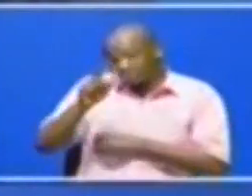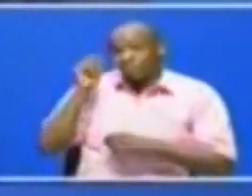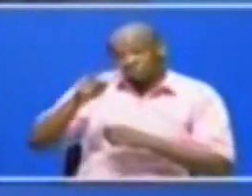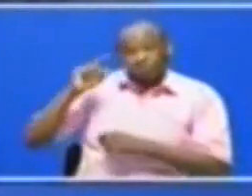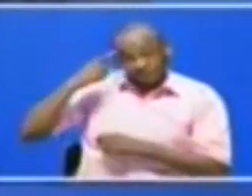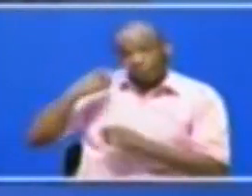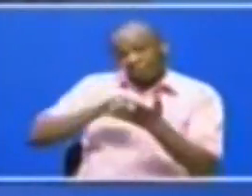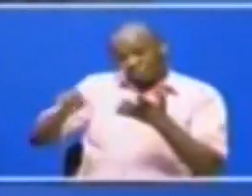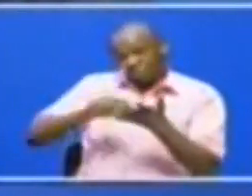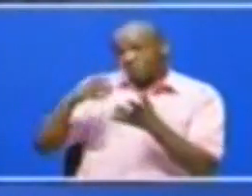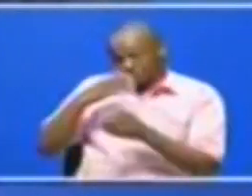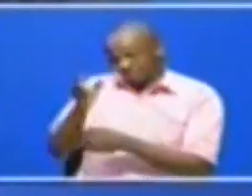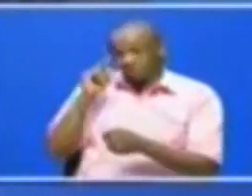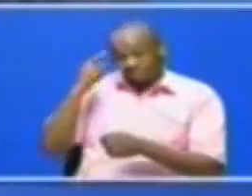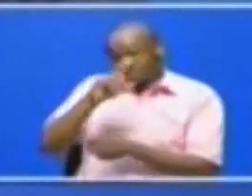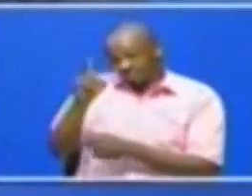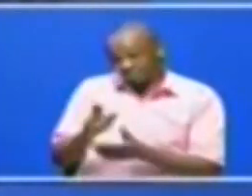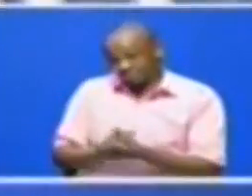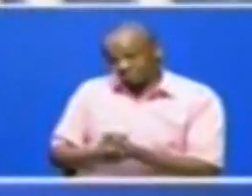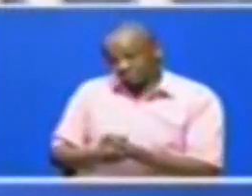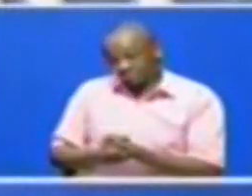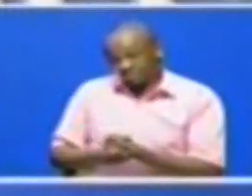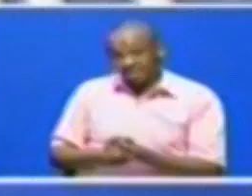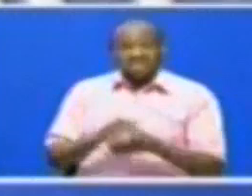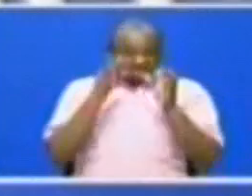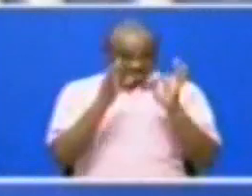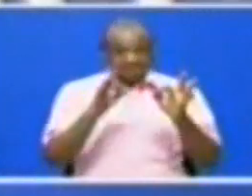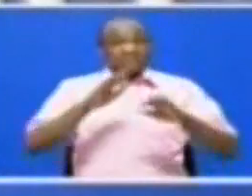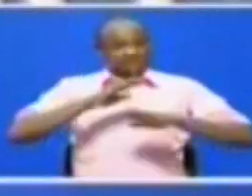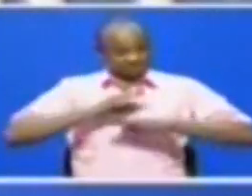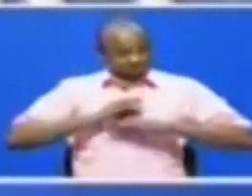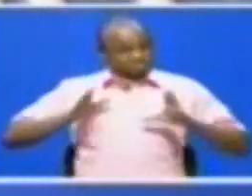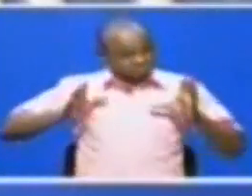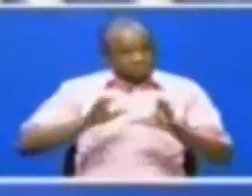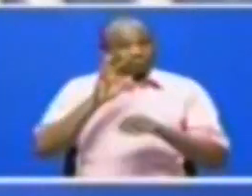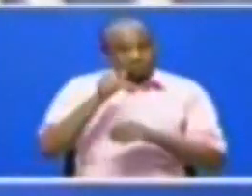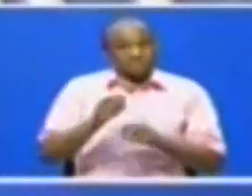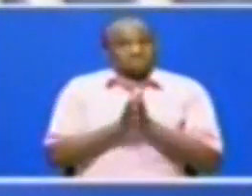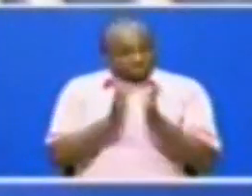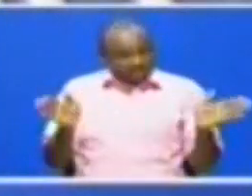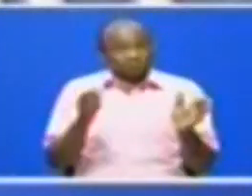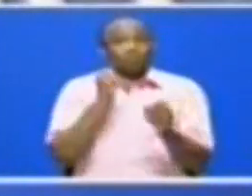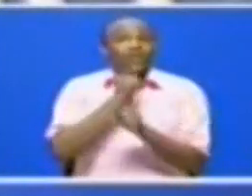rolling in the next few days? Well, if sufficient pressure is put by the public to ensure that the results